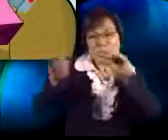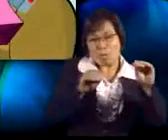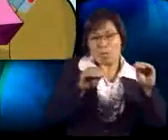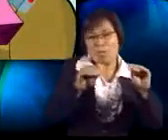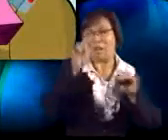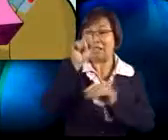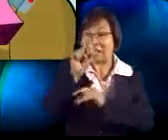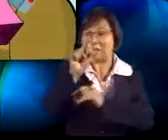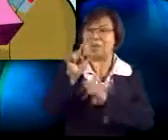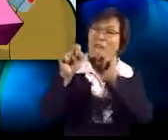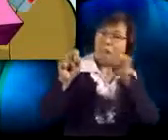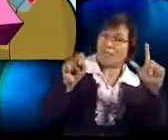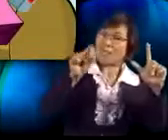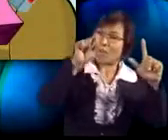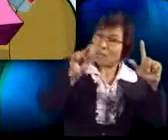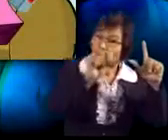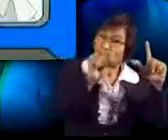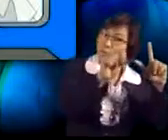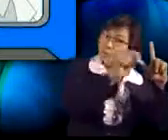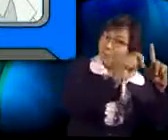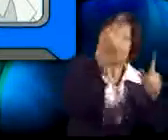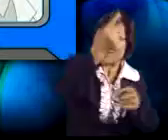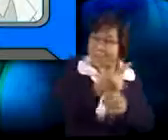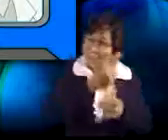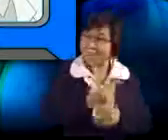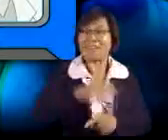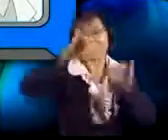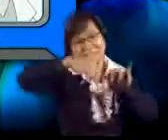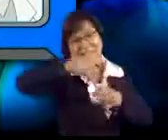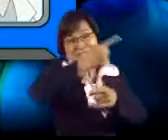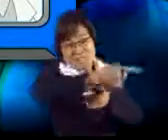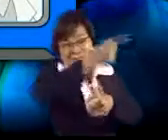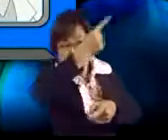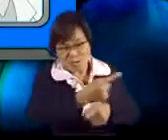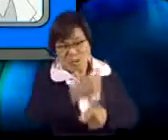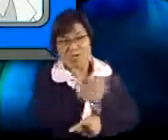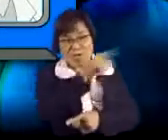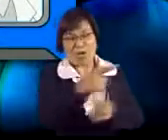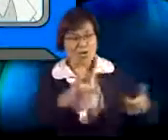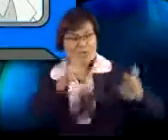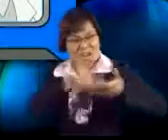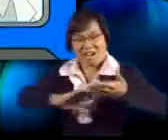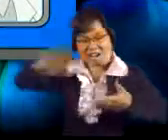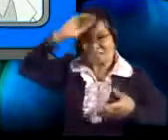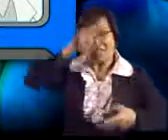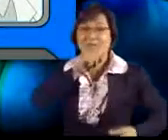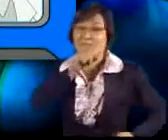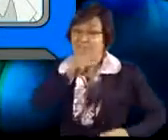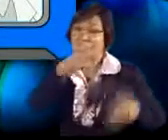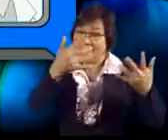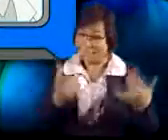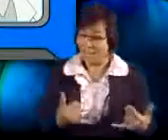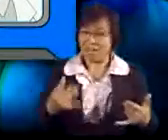decimal points to the left. Am I right, Prof? Yes, you are right. You are a fast learner indeed.